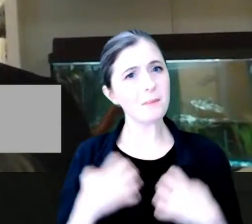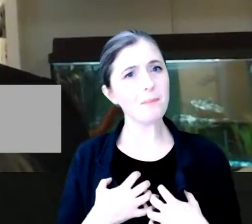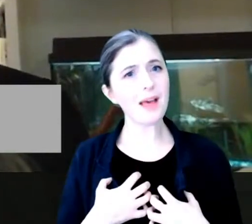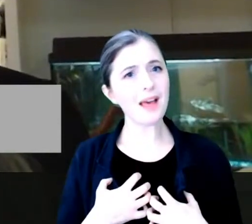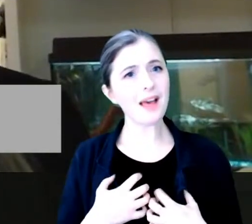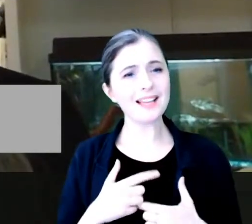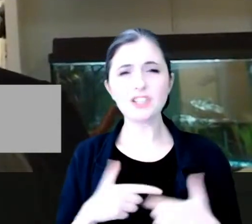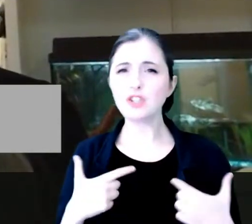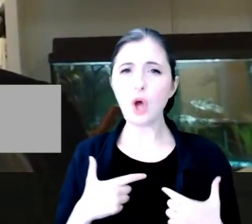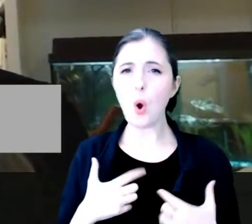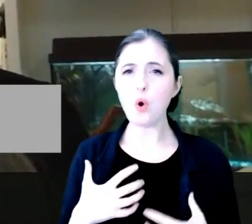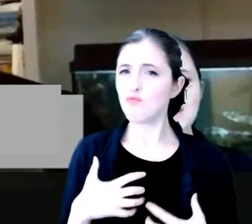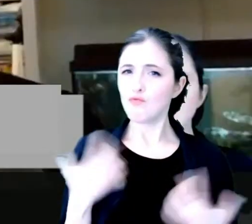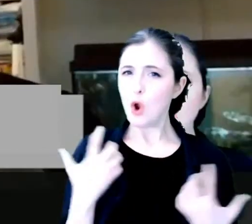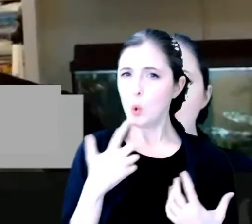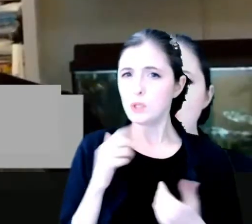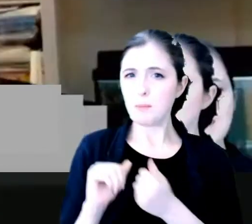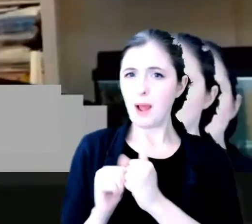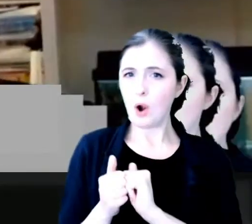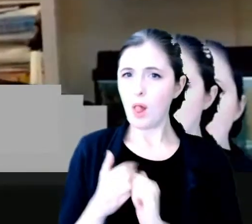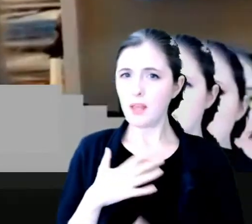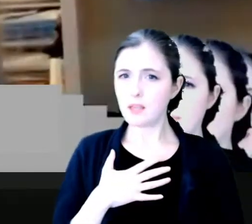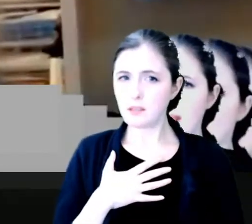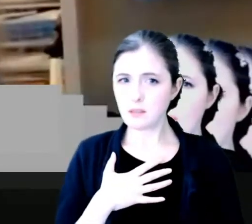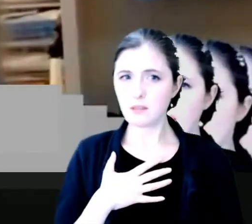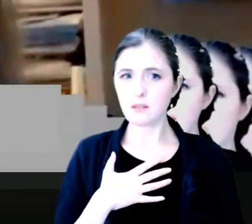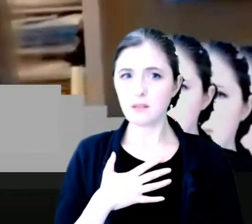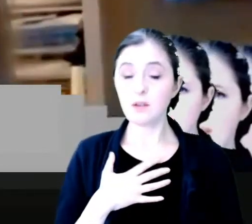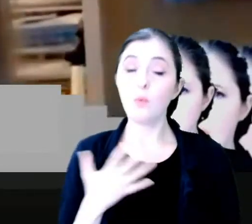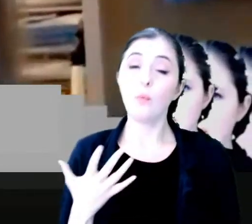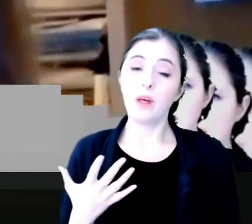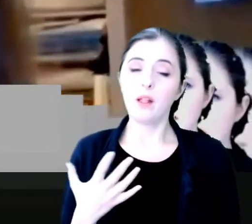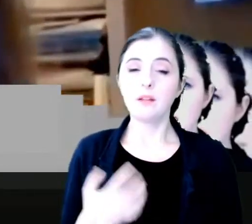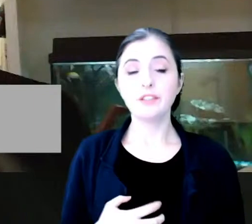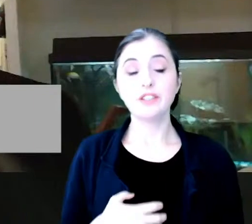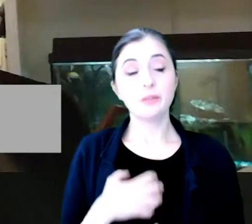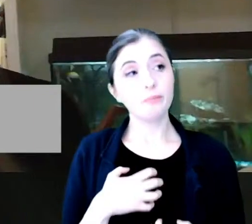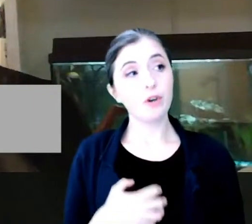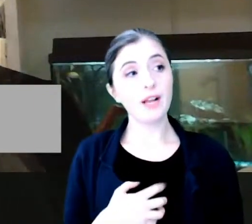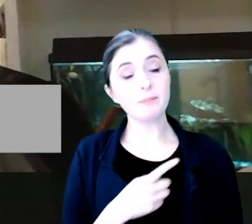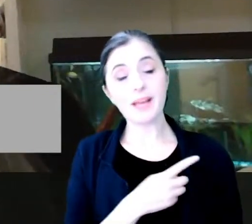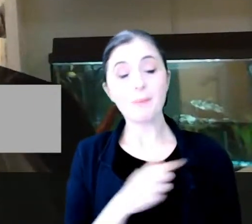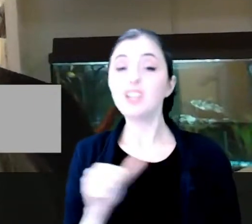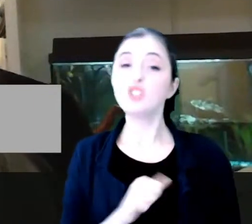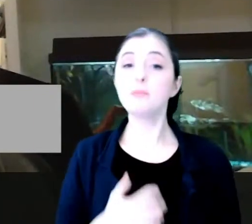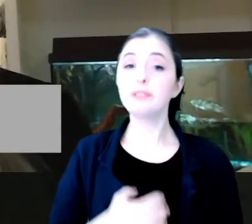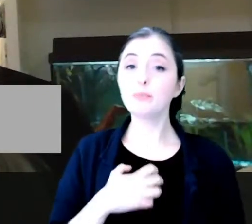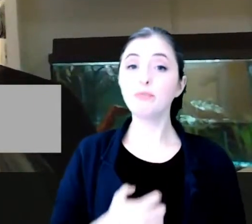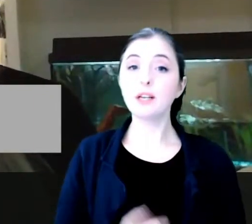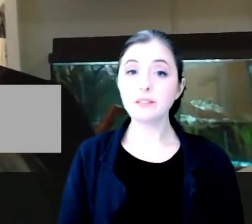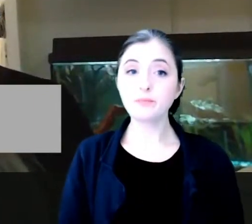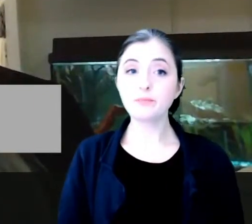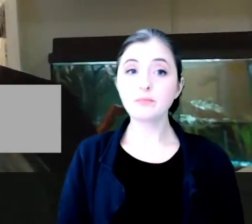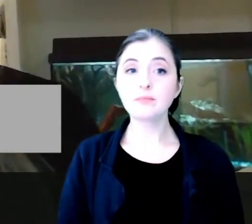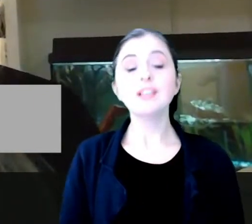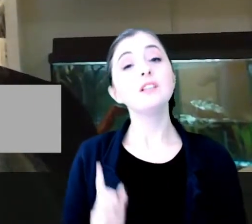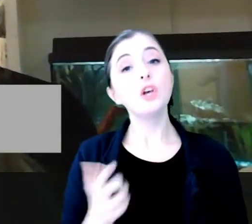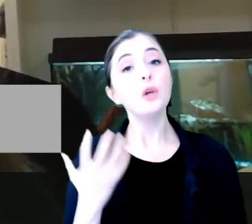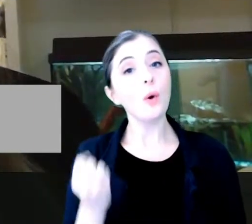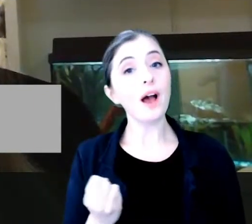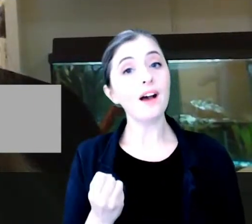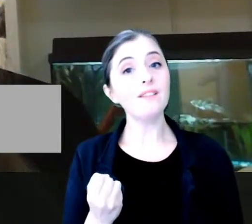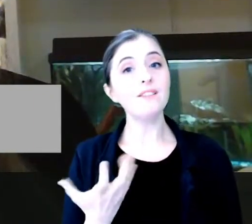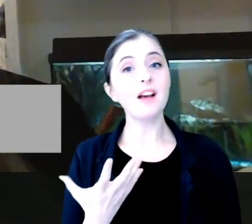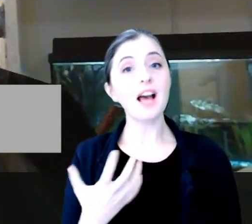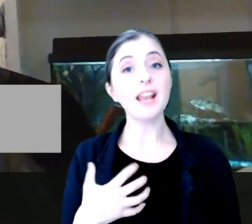colleagues, although being surprised by what he is, I shouldn't be. So you've got an angry female here,